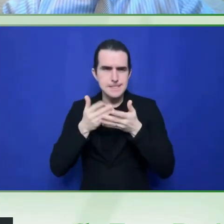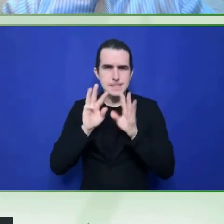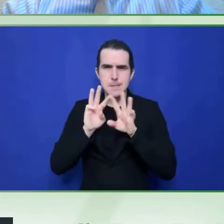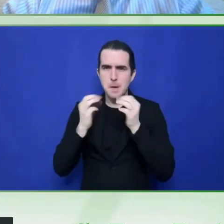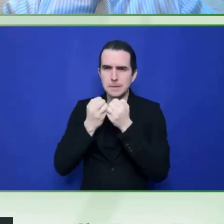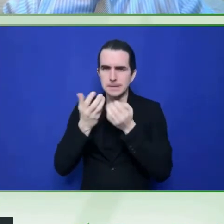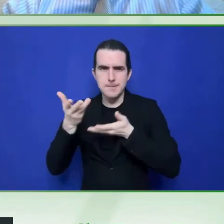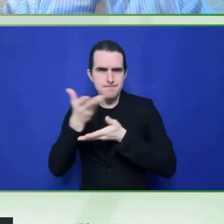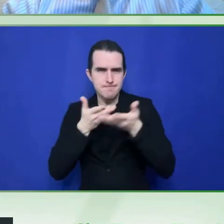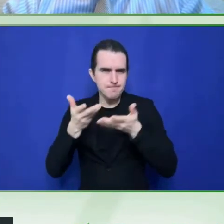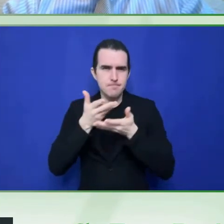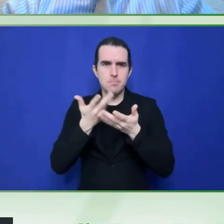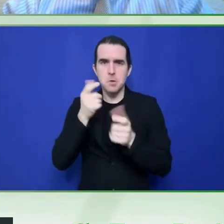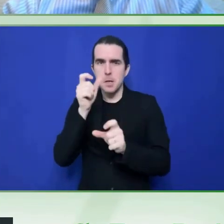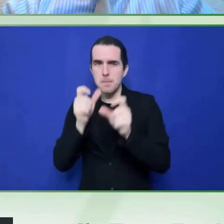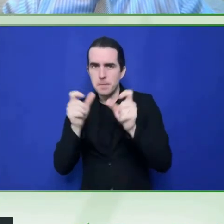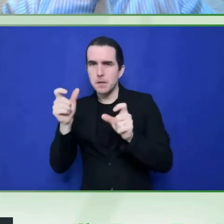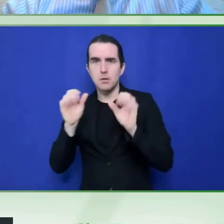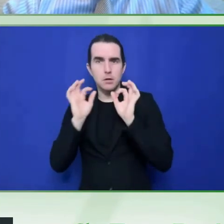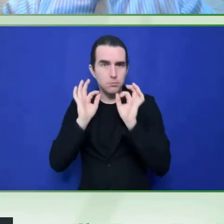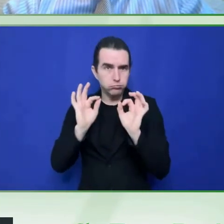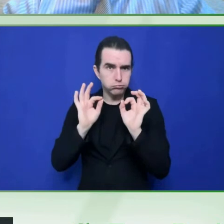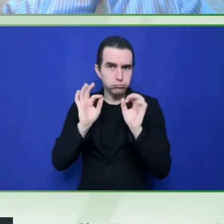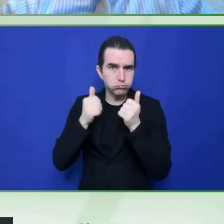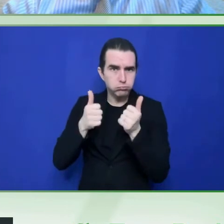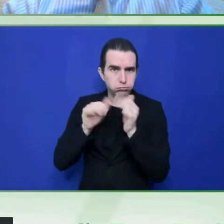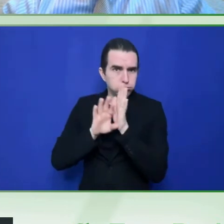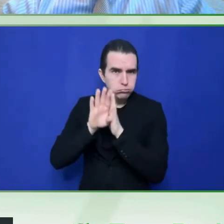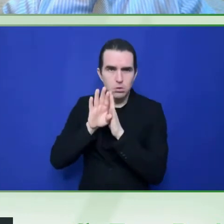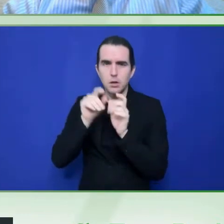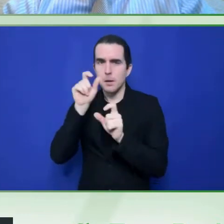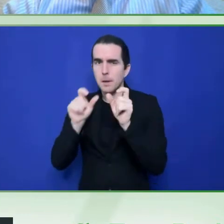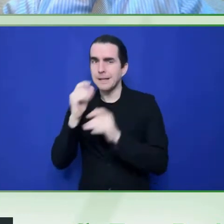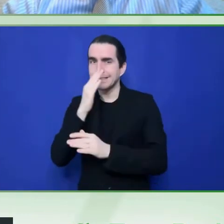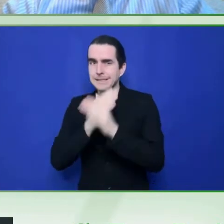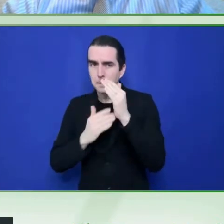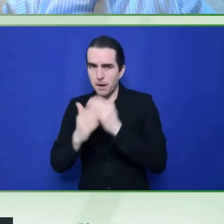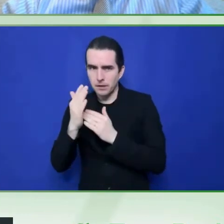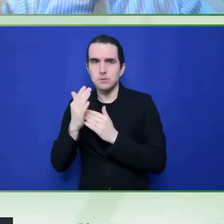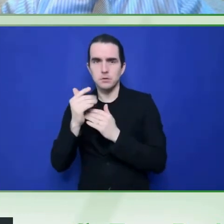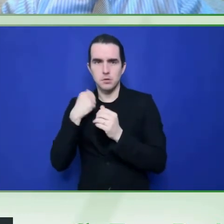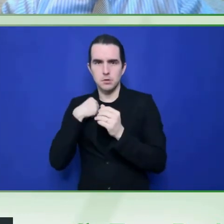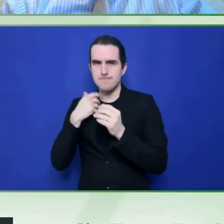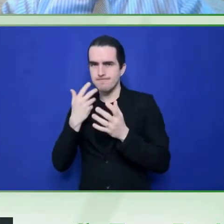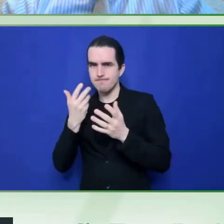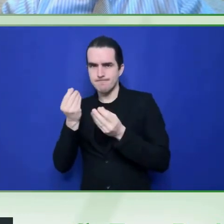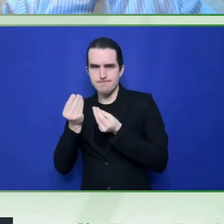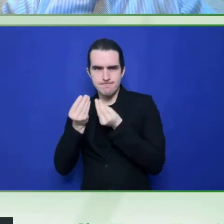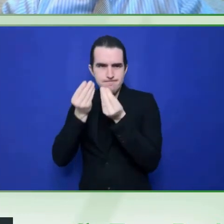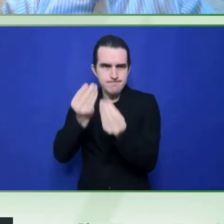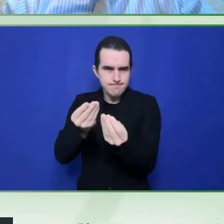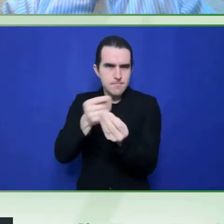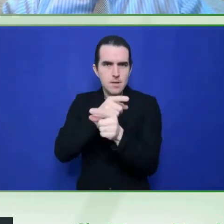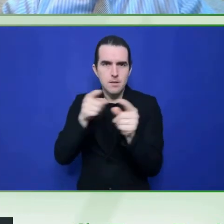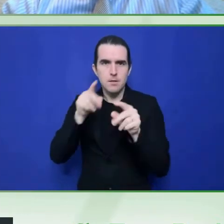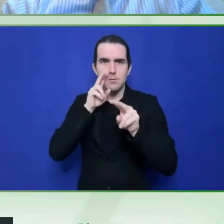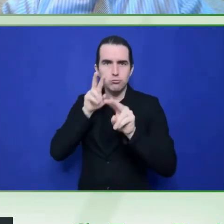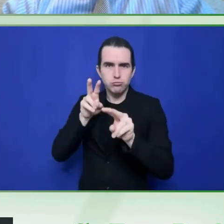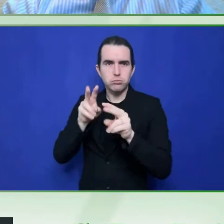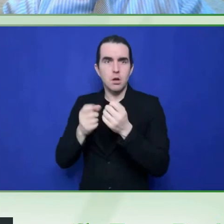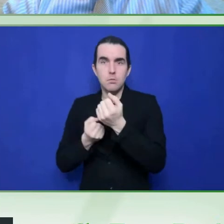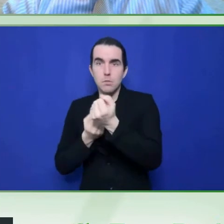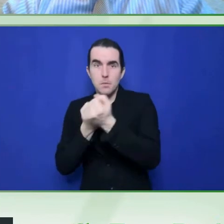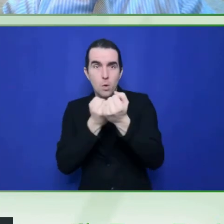the country to manage COVID issues, and we even went ahead to zero-rate our